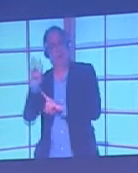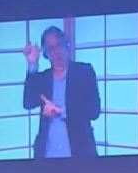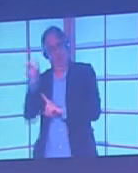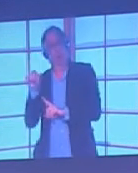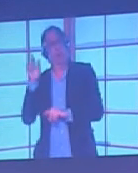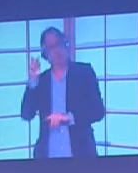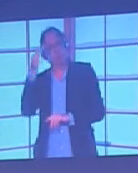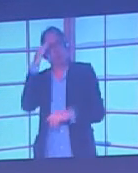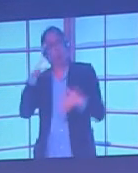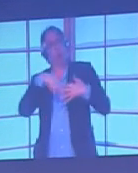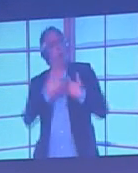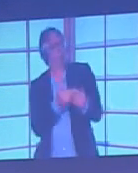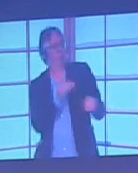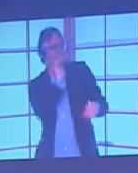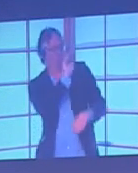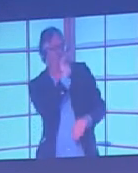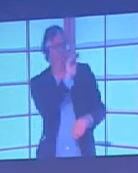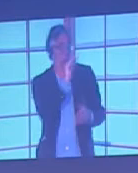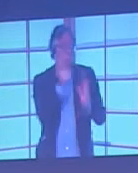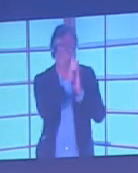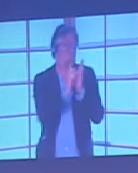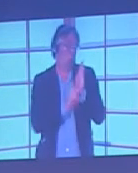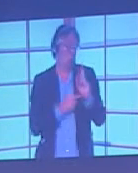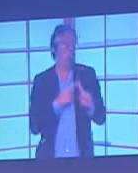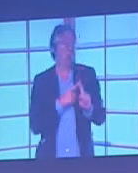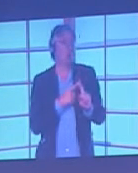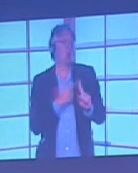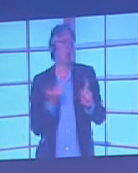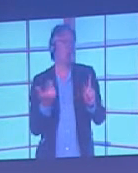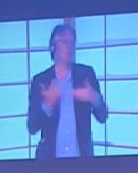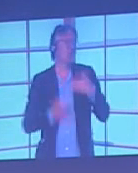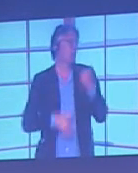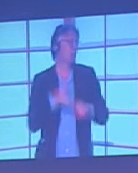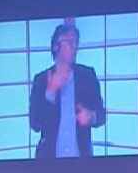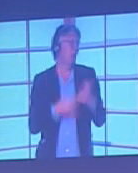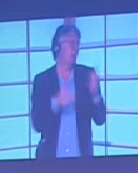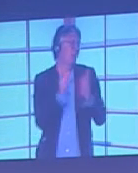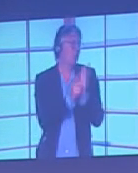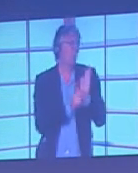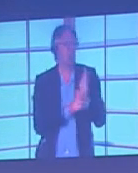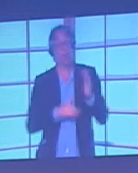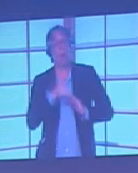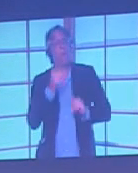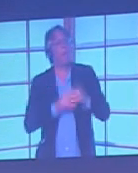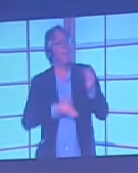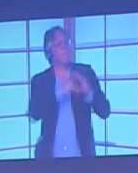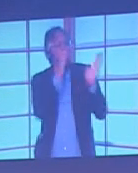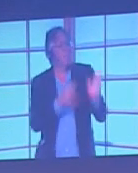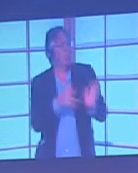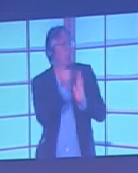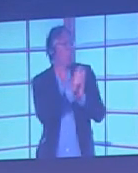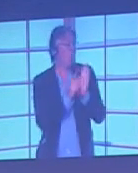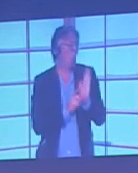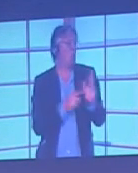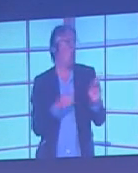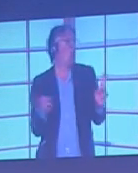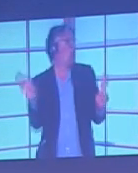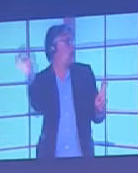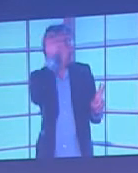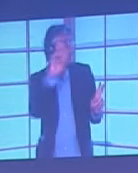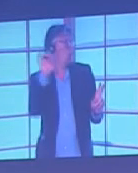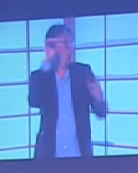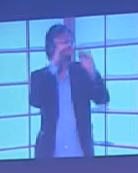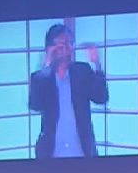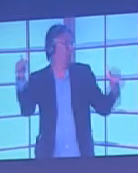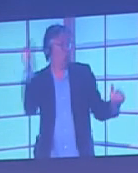on local legislation, local disability and equality legislation and building regulations, on the European context, and